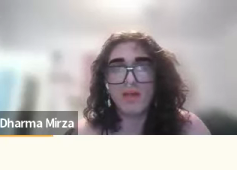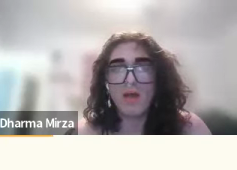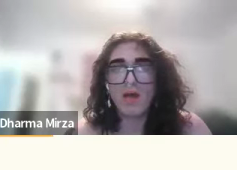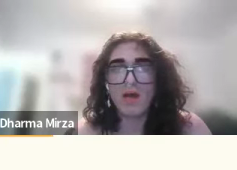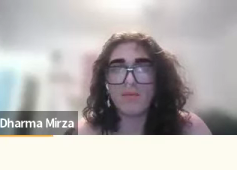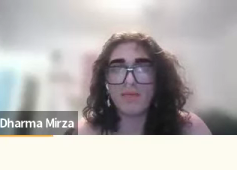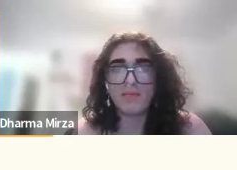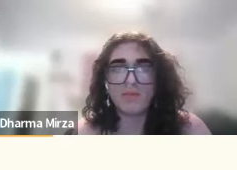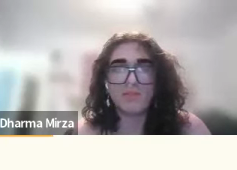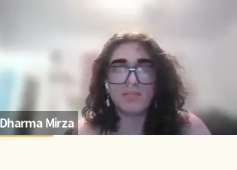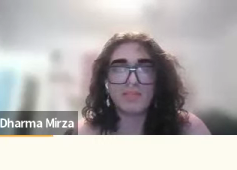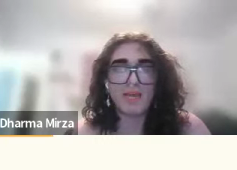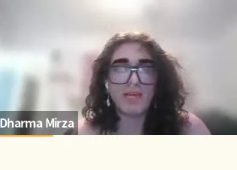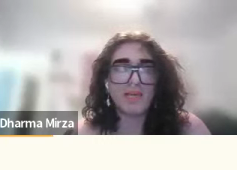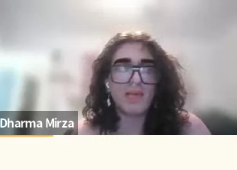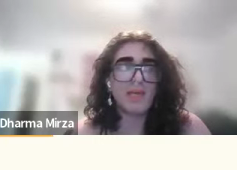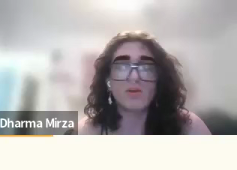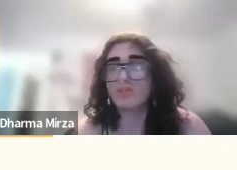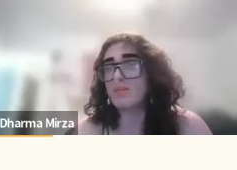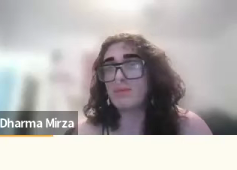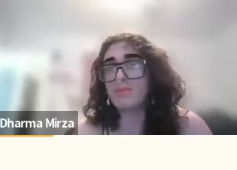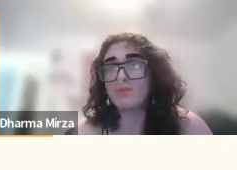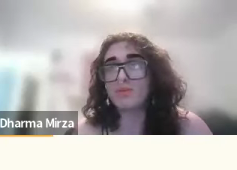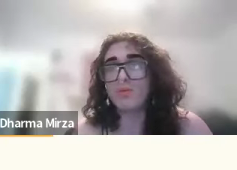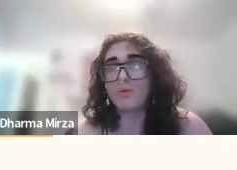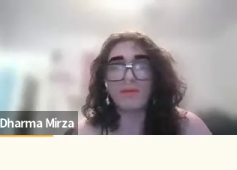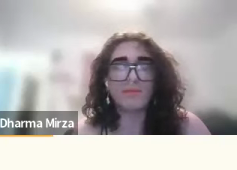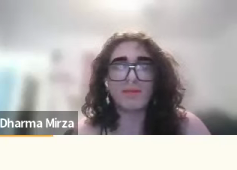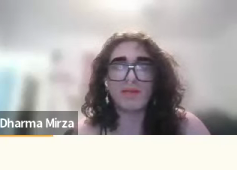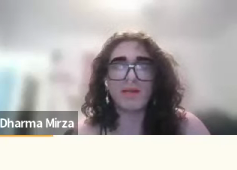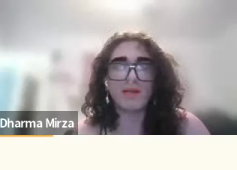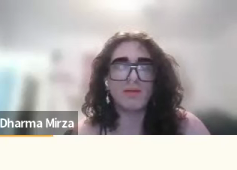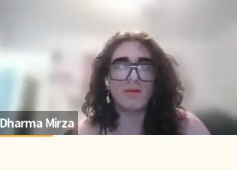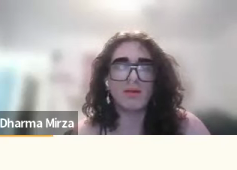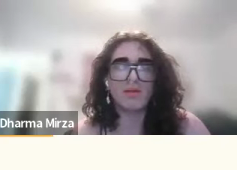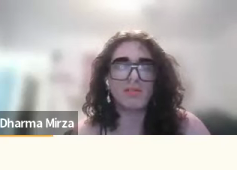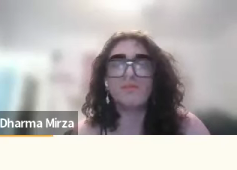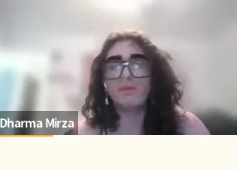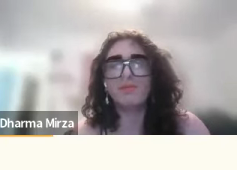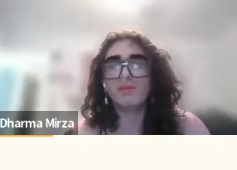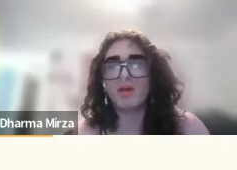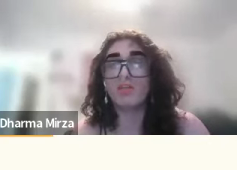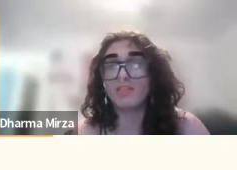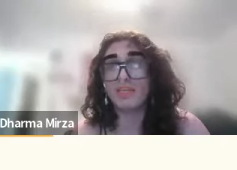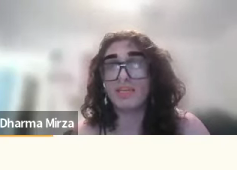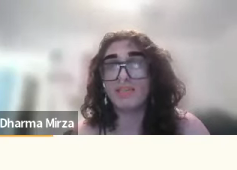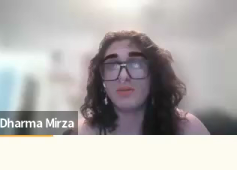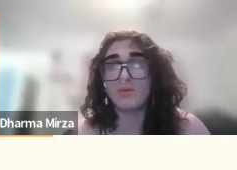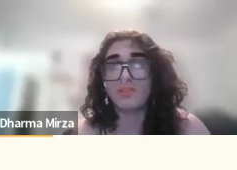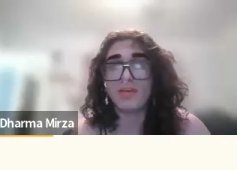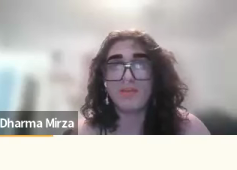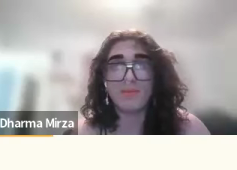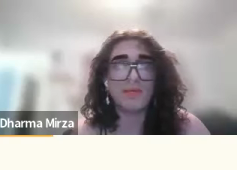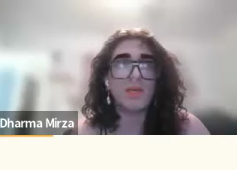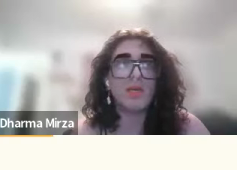drugs. It includes things like encouraging people to, or maybe like or giving people the knowledge that they need